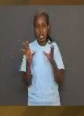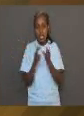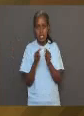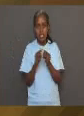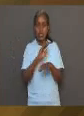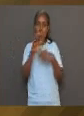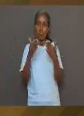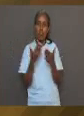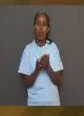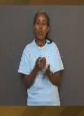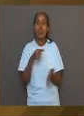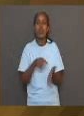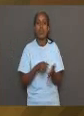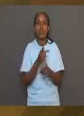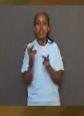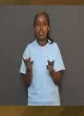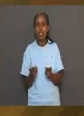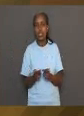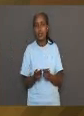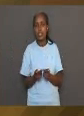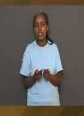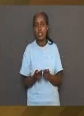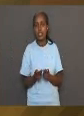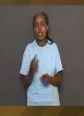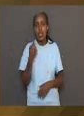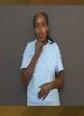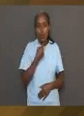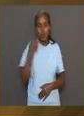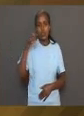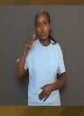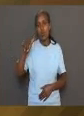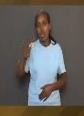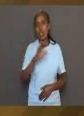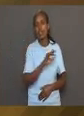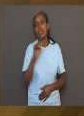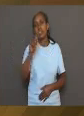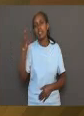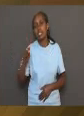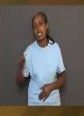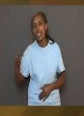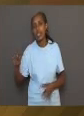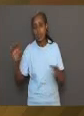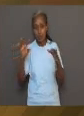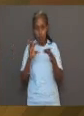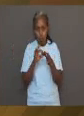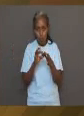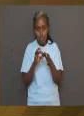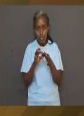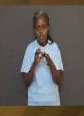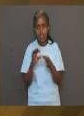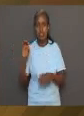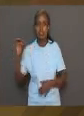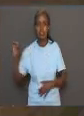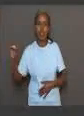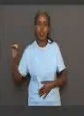of all points in space whose y and z coordinates are